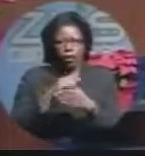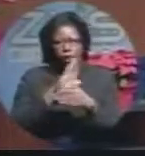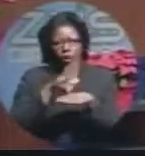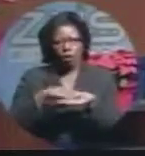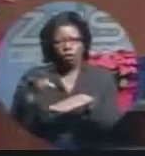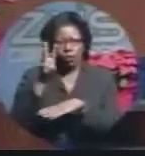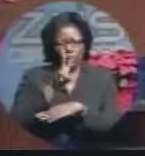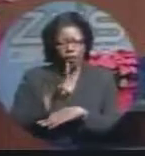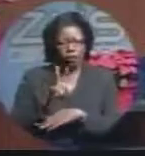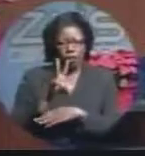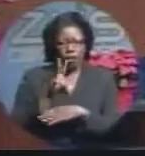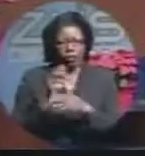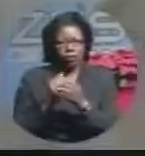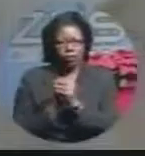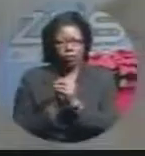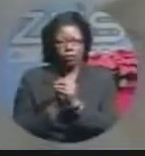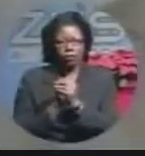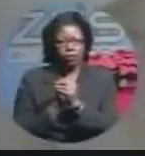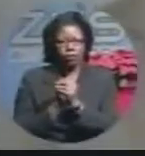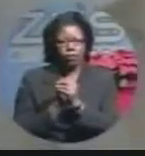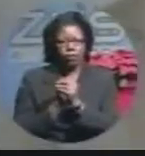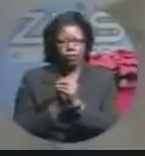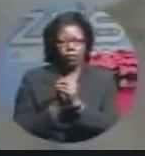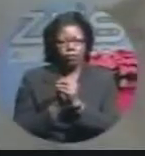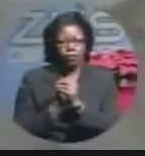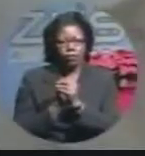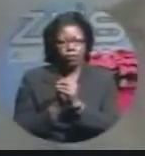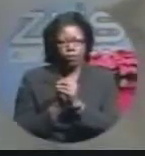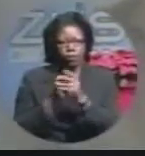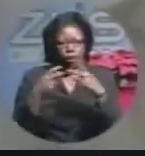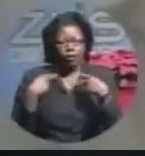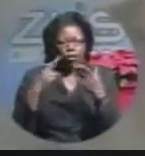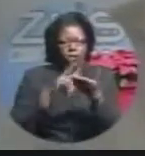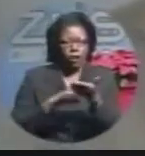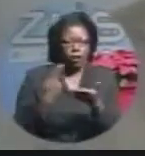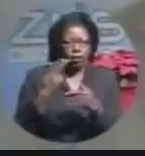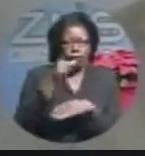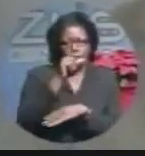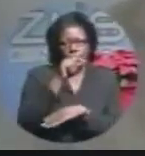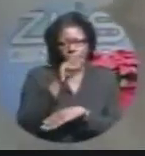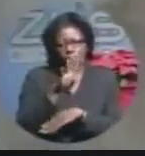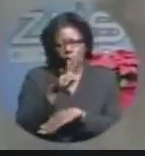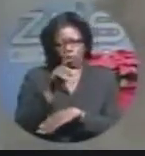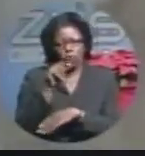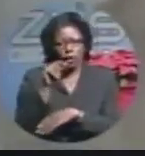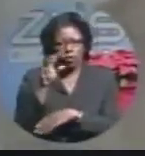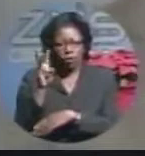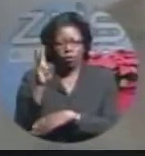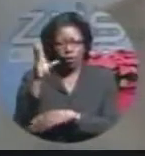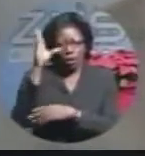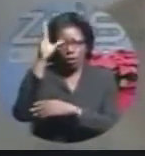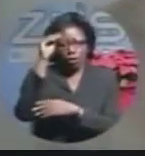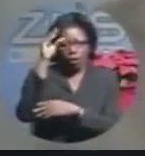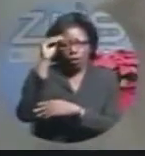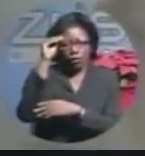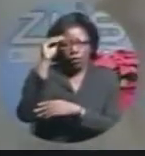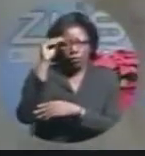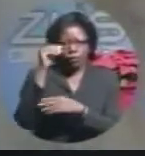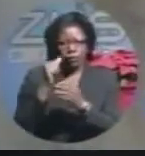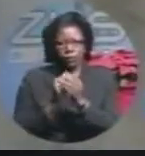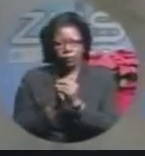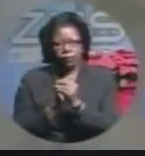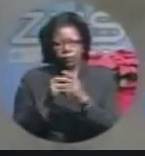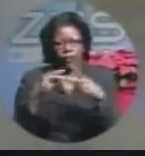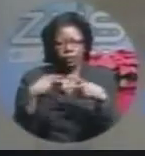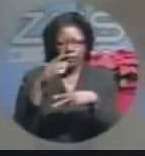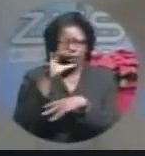Wednesday. We have a sign-up of over 24, 26 boys, and we have, I guess, the